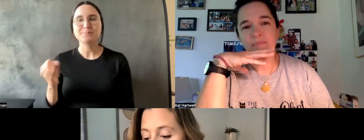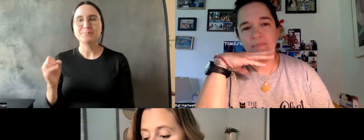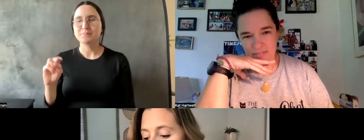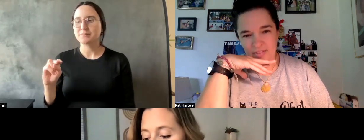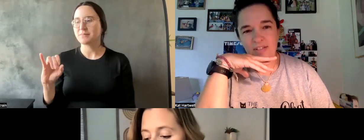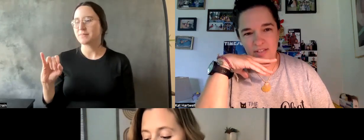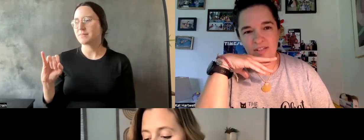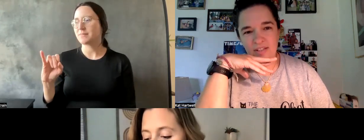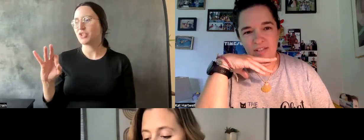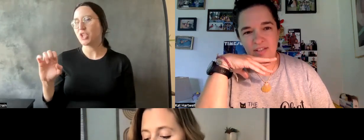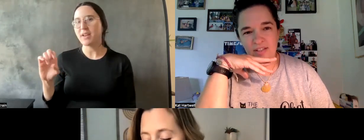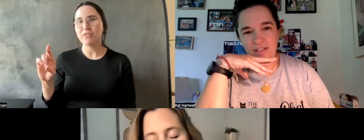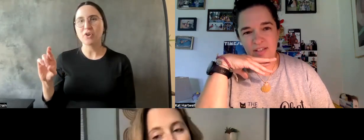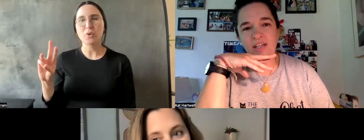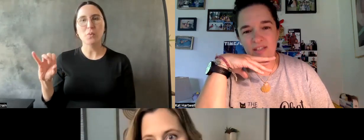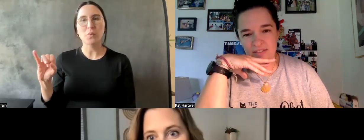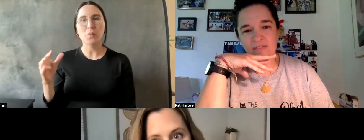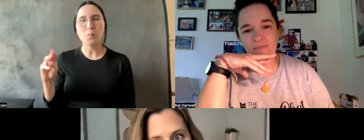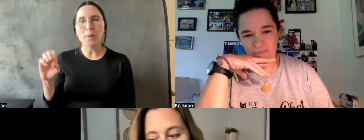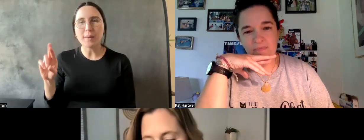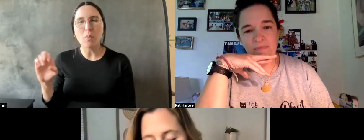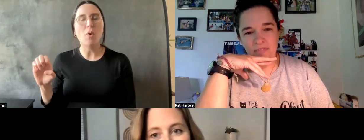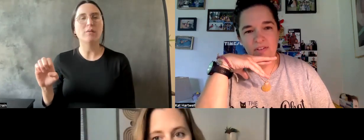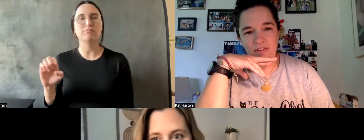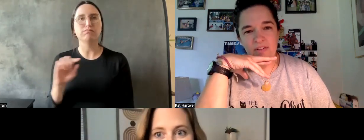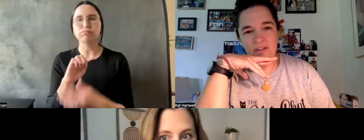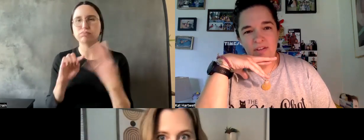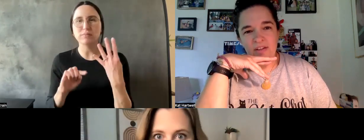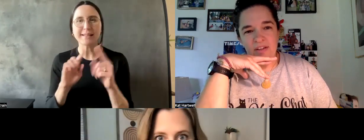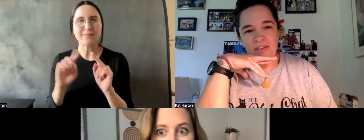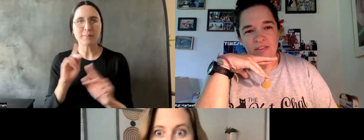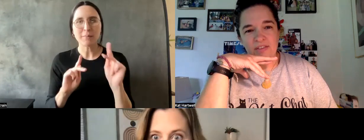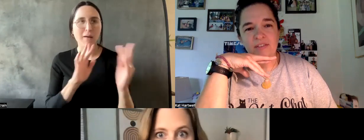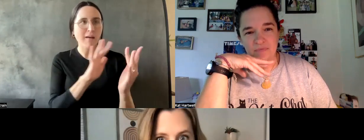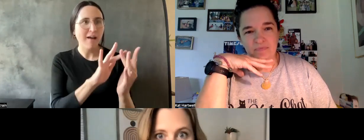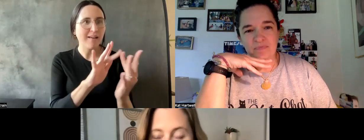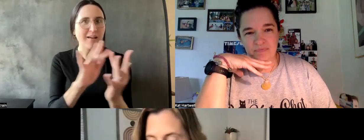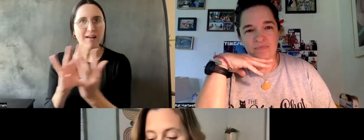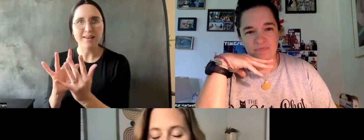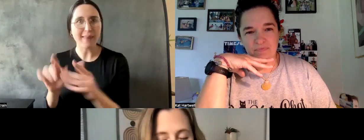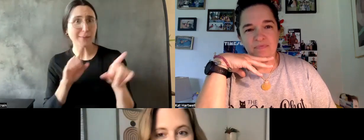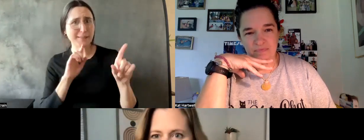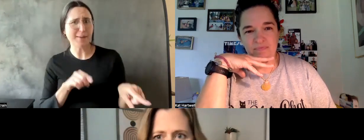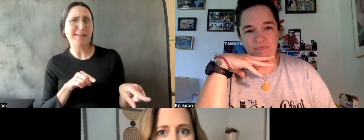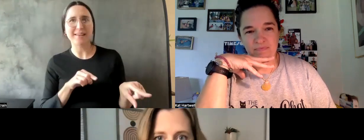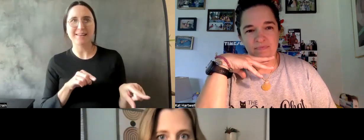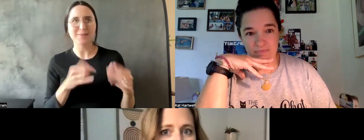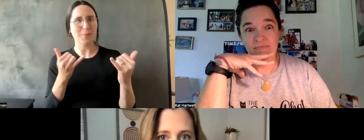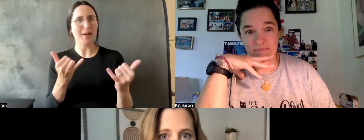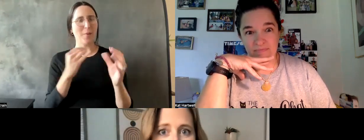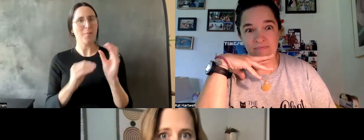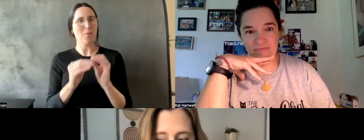to me. And then it was kind of just like, I don't know, this revolving door of these people that were just like, yeah, I'll come